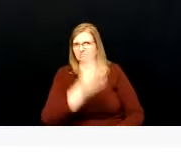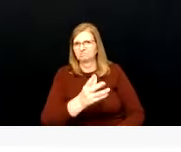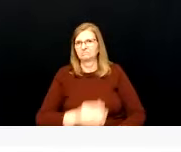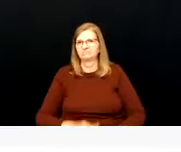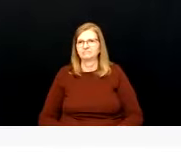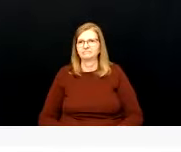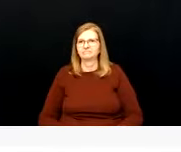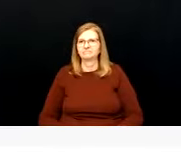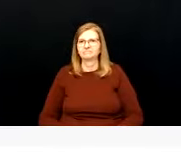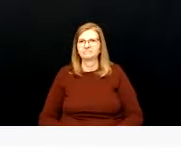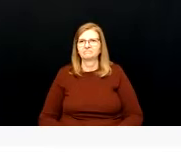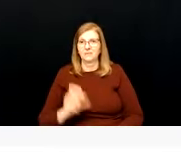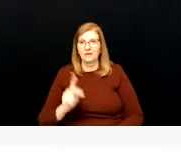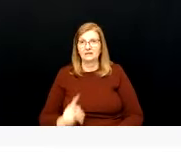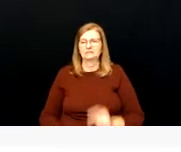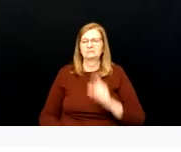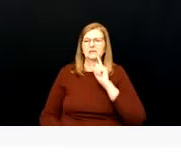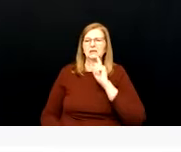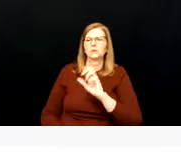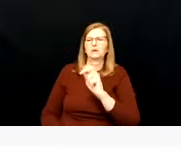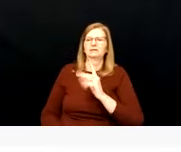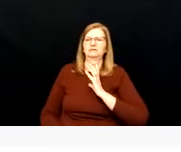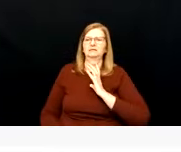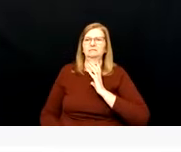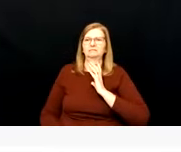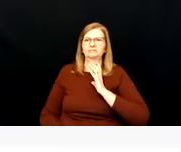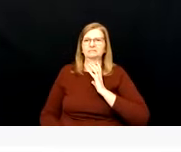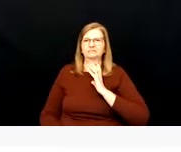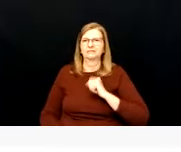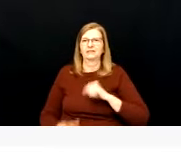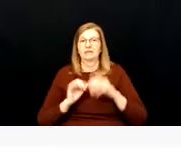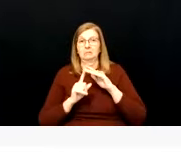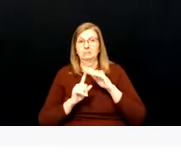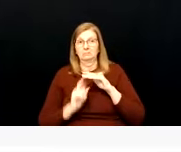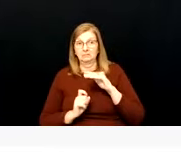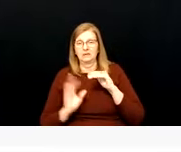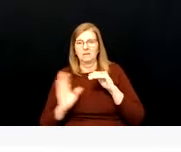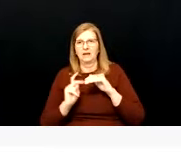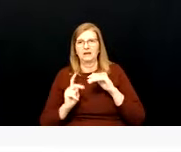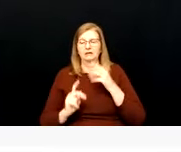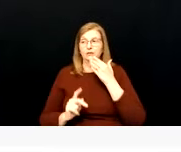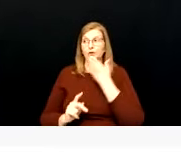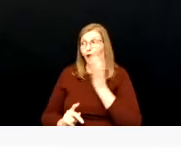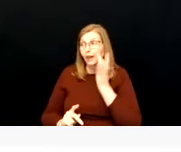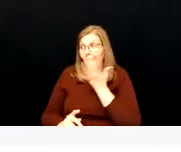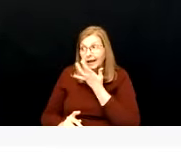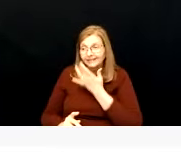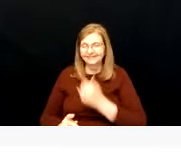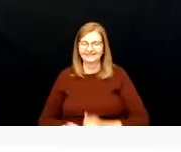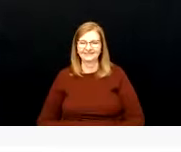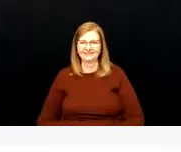okay, Okay, sounds good. okay, I'm gonna disappear. Good luck.